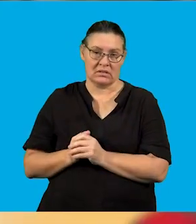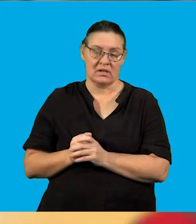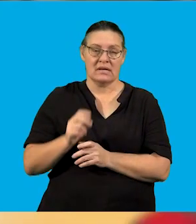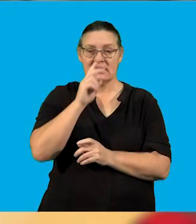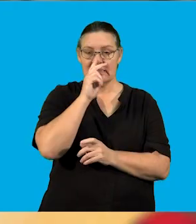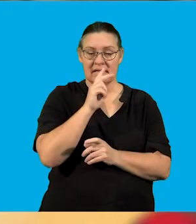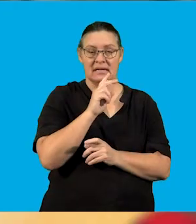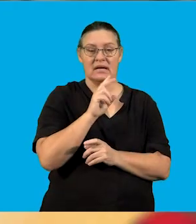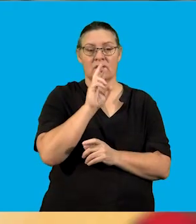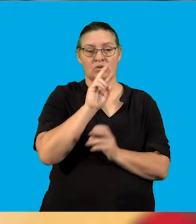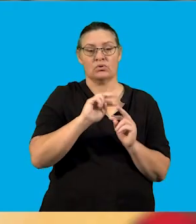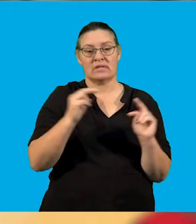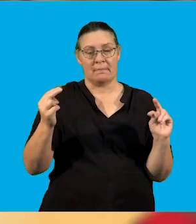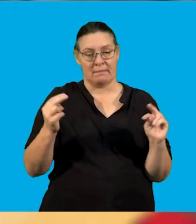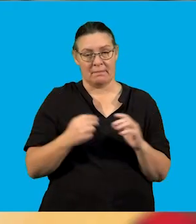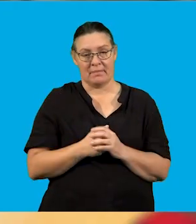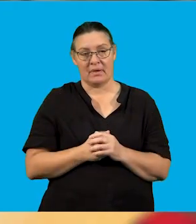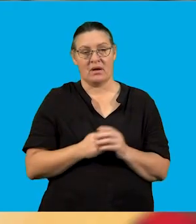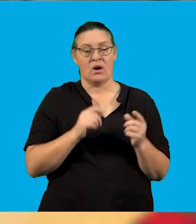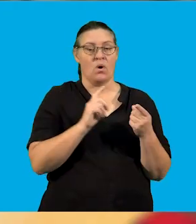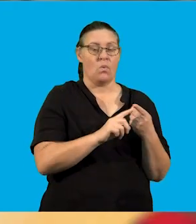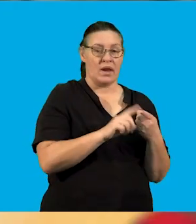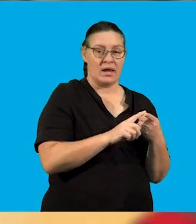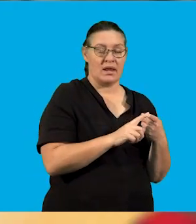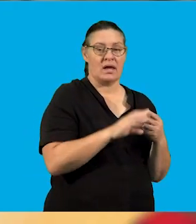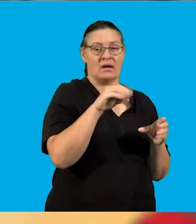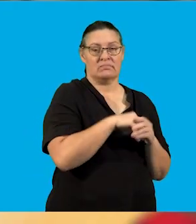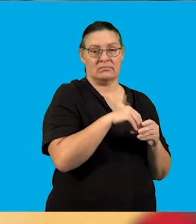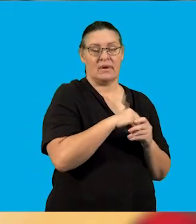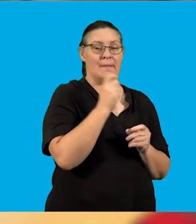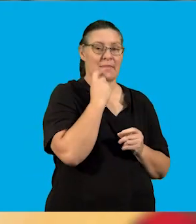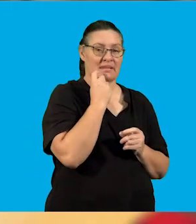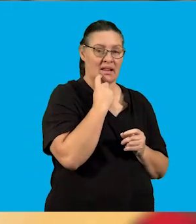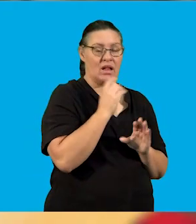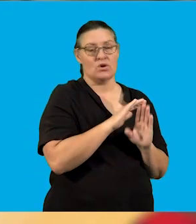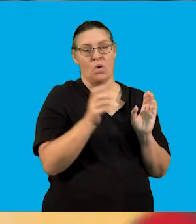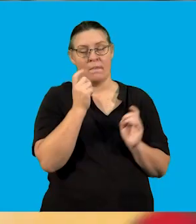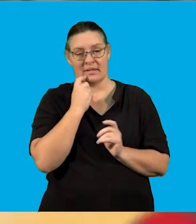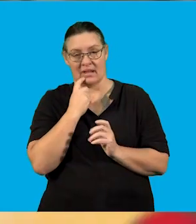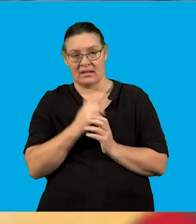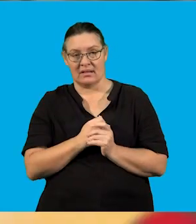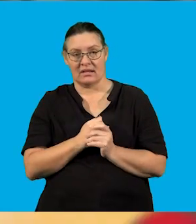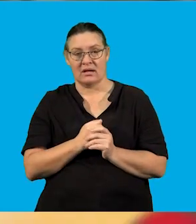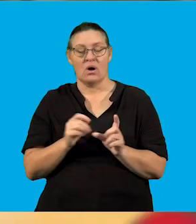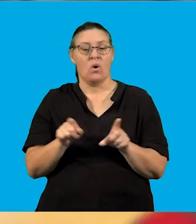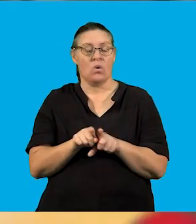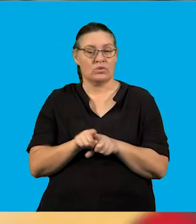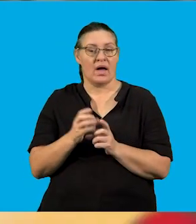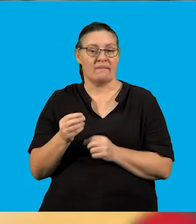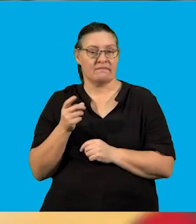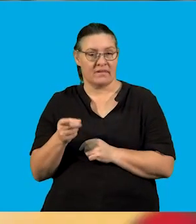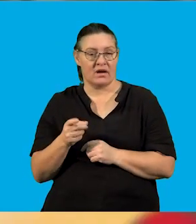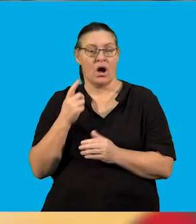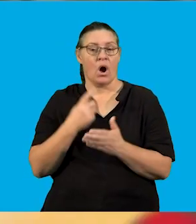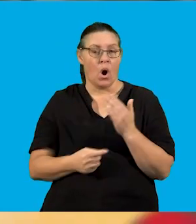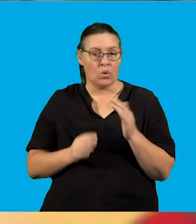We have seen that we have 2 types of compounds, the ones that only contain the metals and the non-metals. We also have the ones